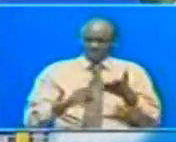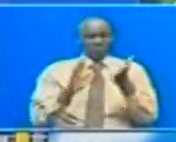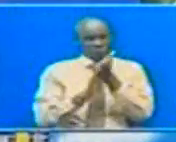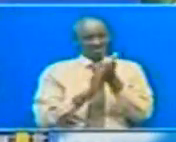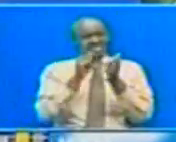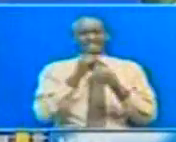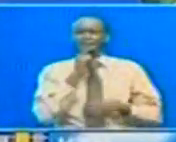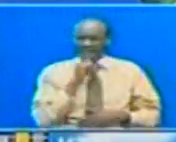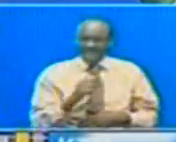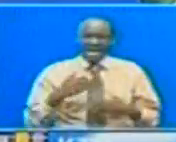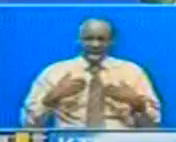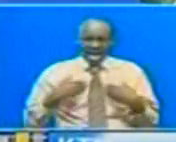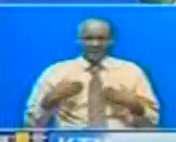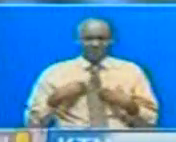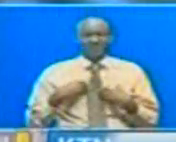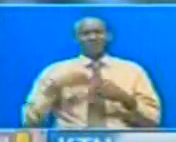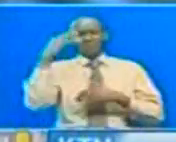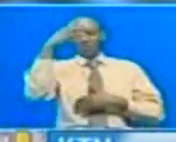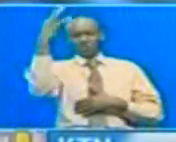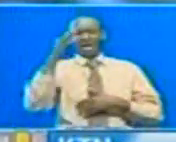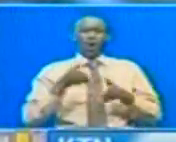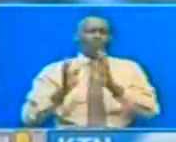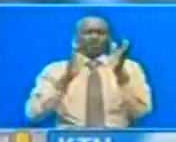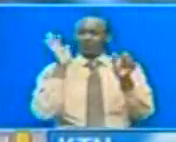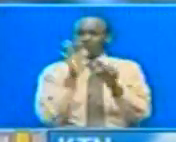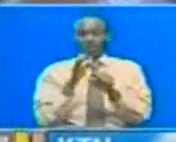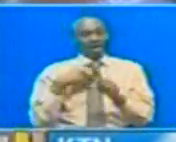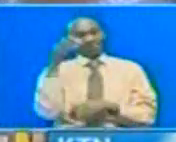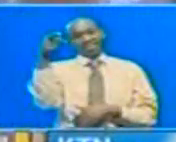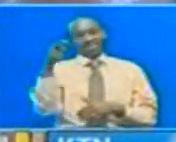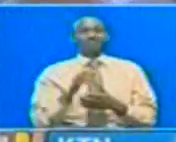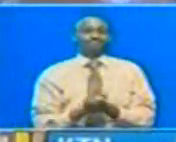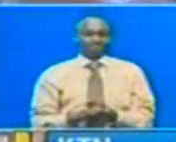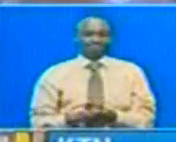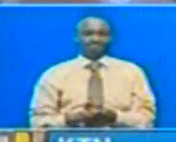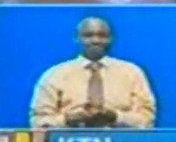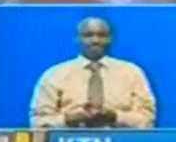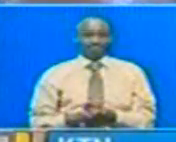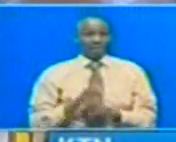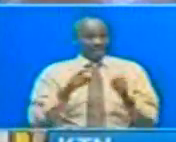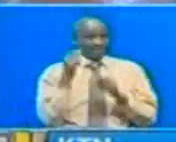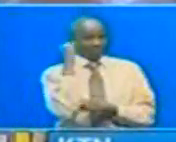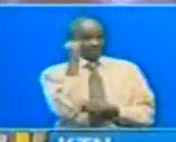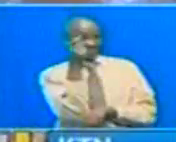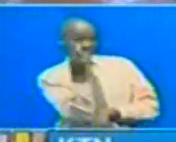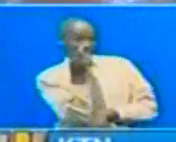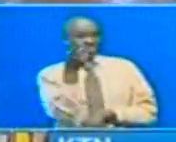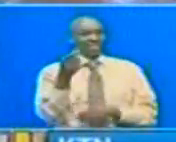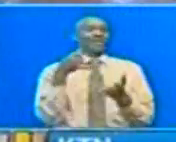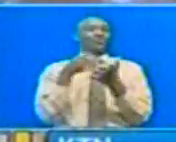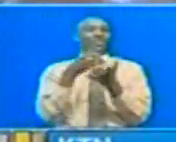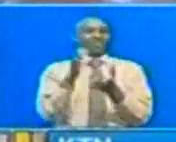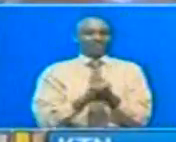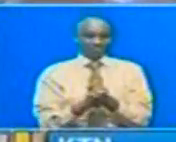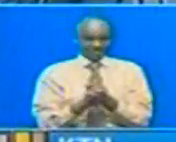as a man who had a horizon full of opportunities before him. A little politics could not be avoided,